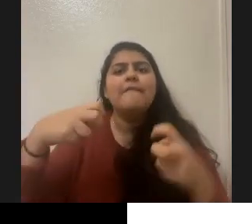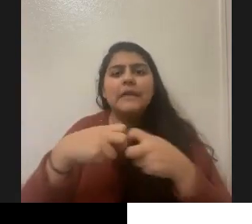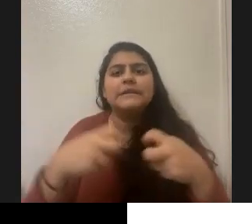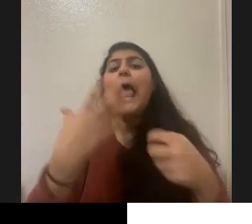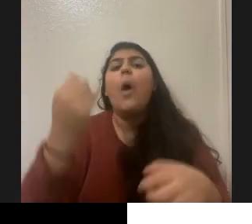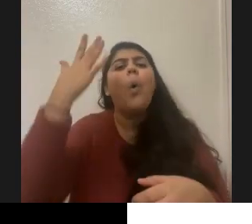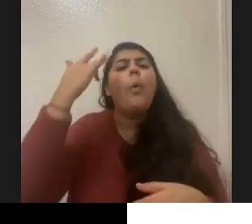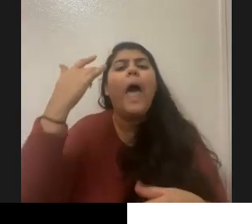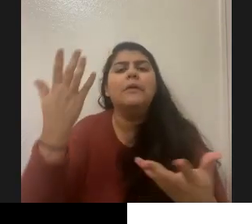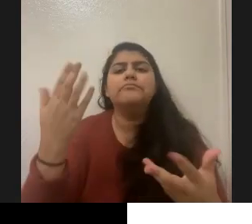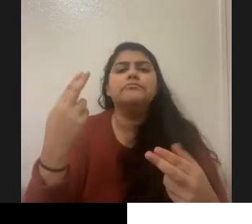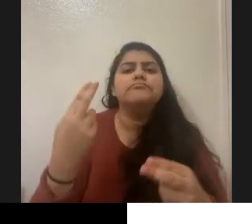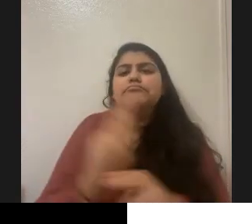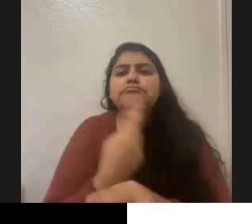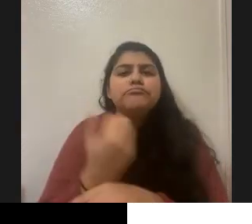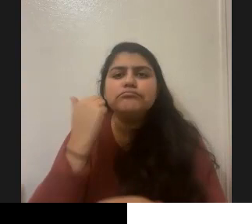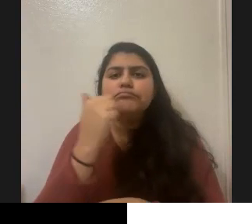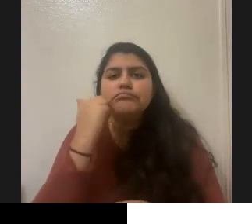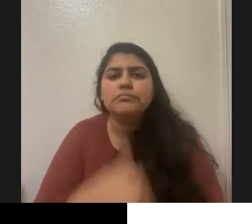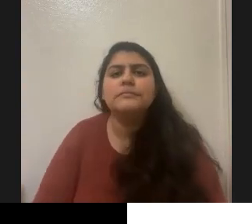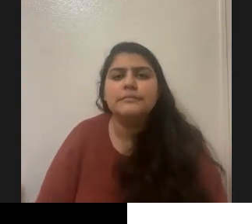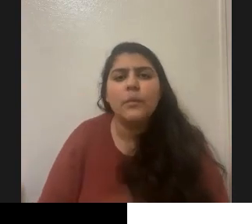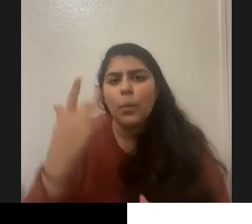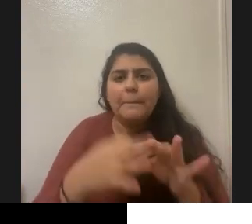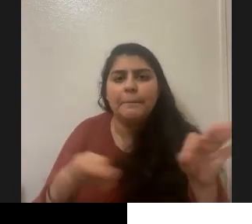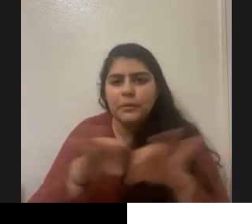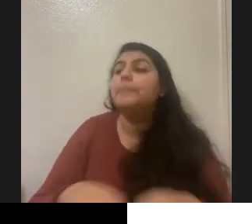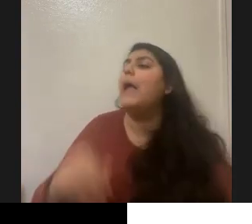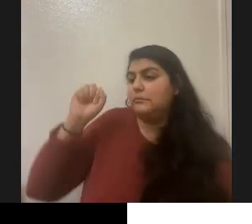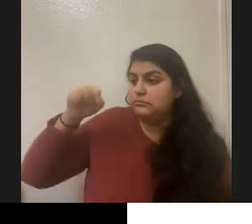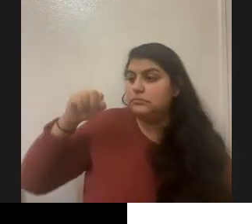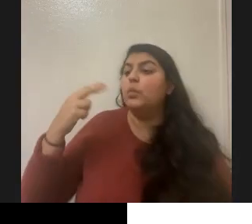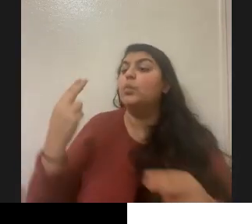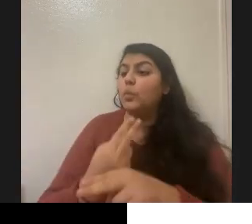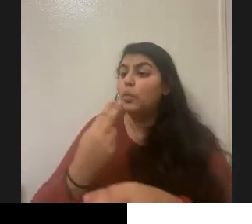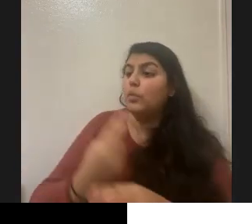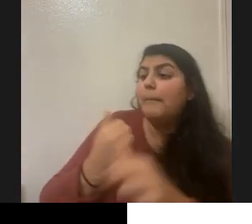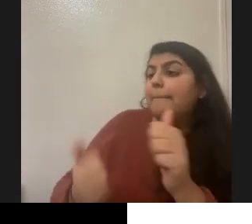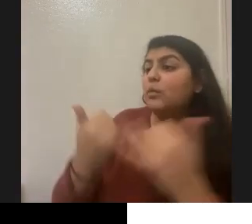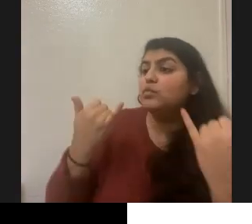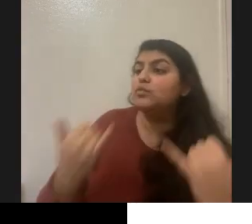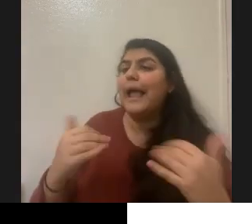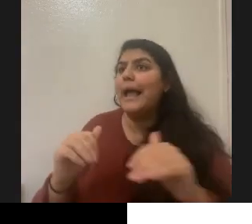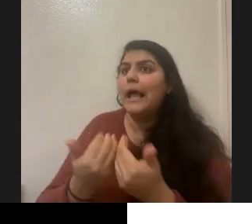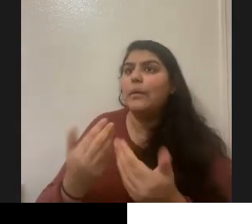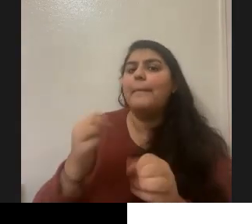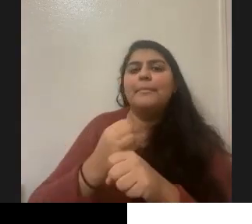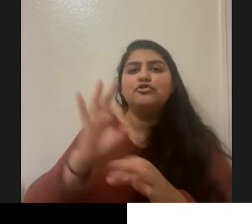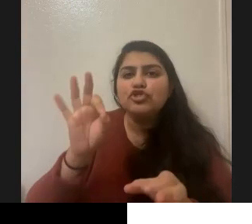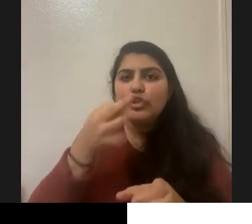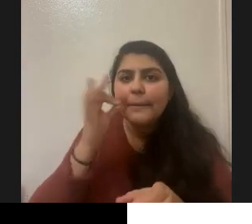everyday life? Yeah, so the main use of plasmas currently today is actually how we make chips and